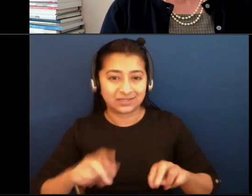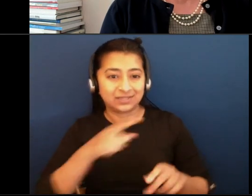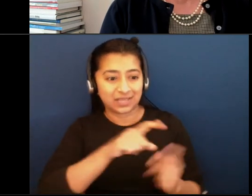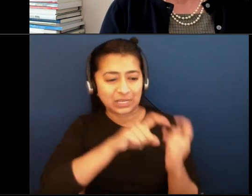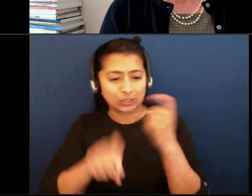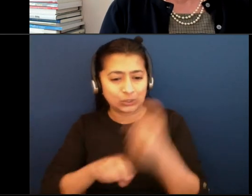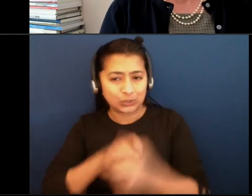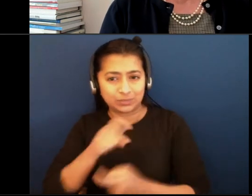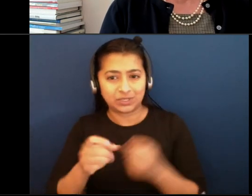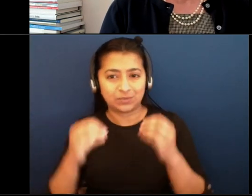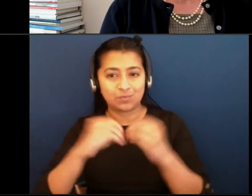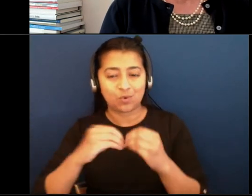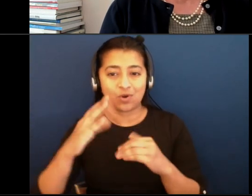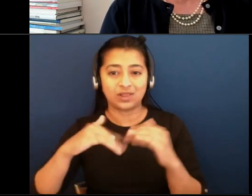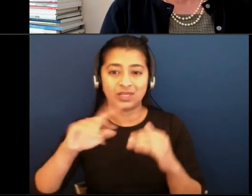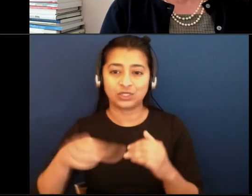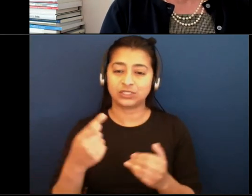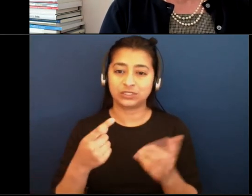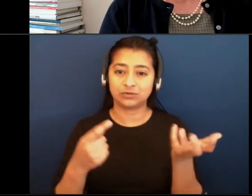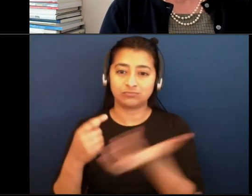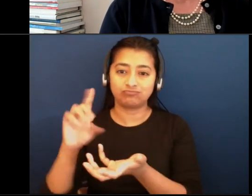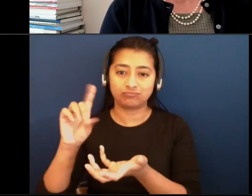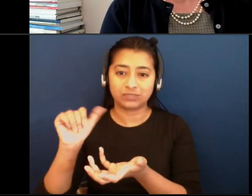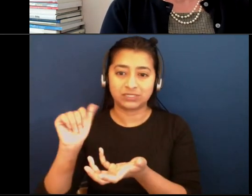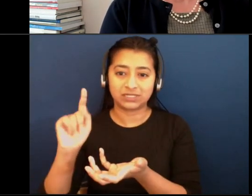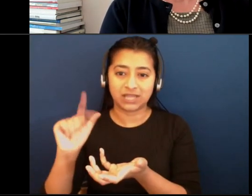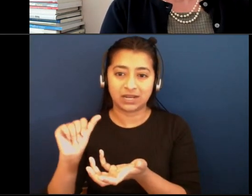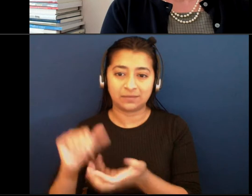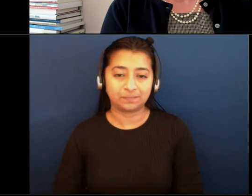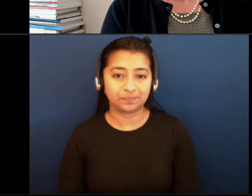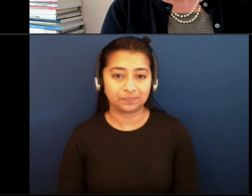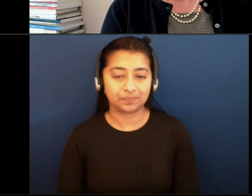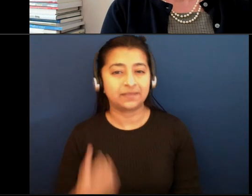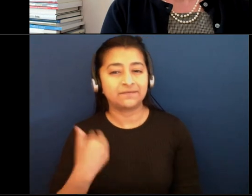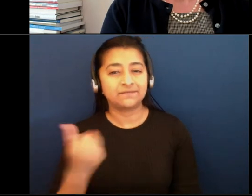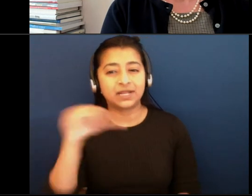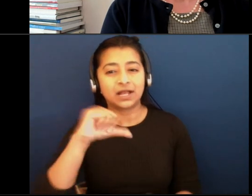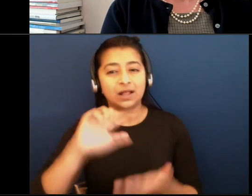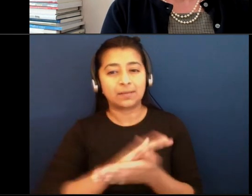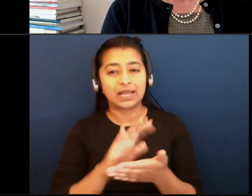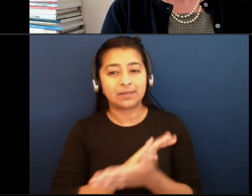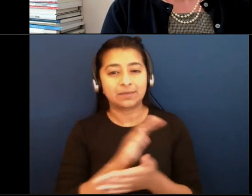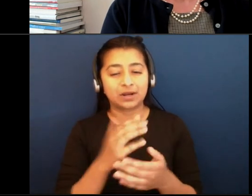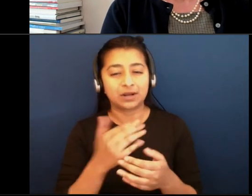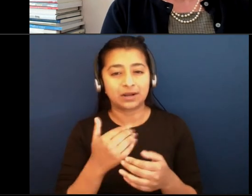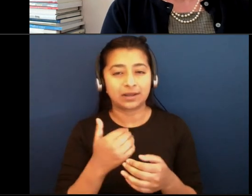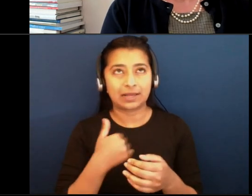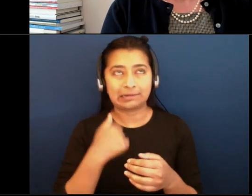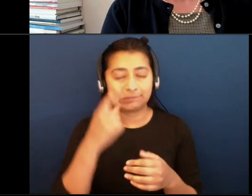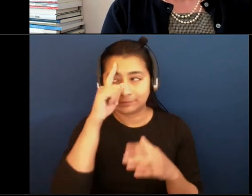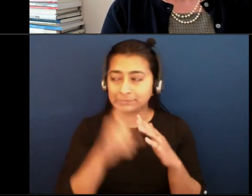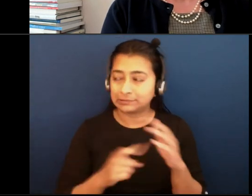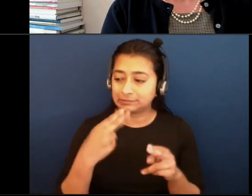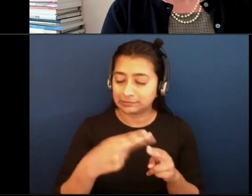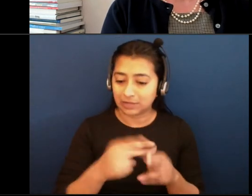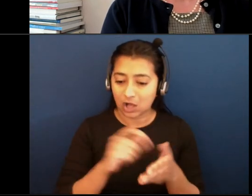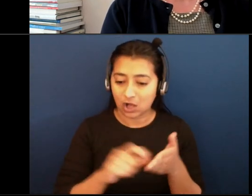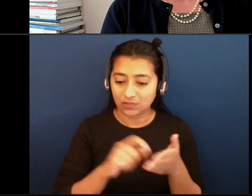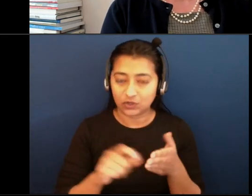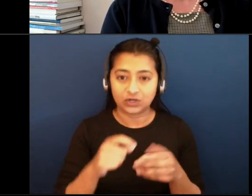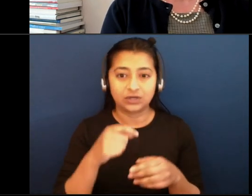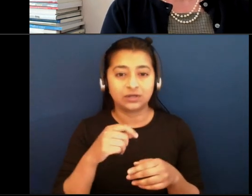than just the data. And we had another paper, I'm just now blanking on the authors, looking at the acquisition